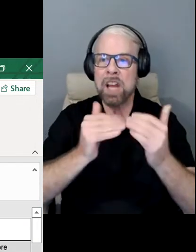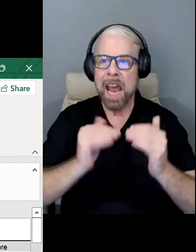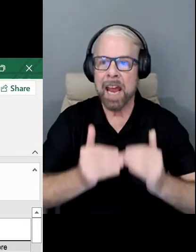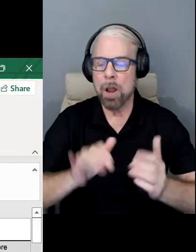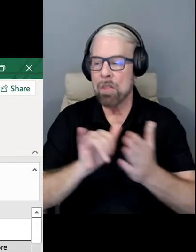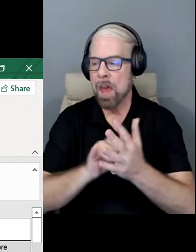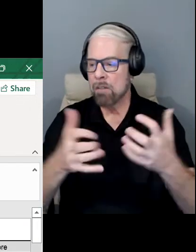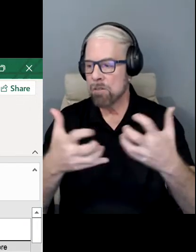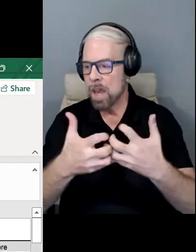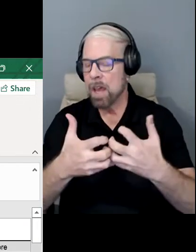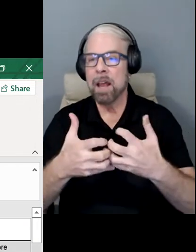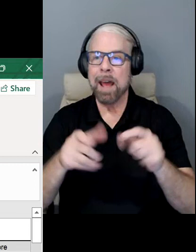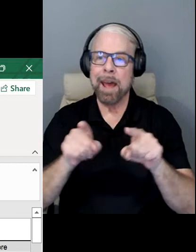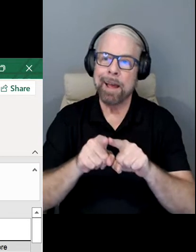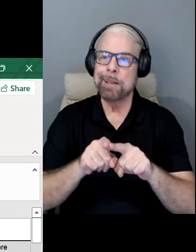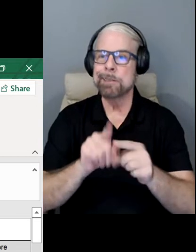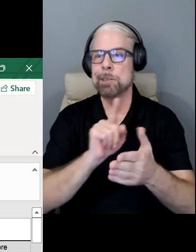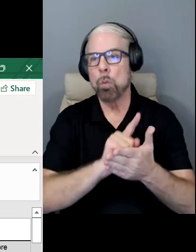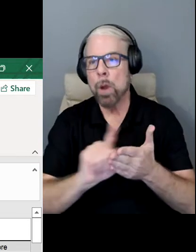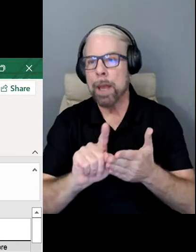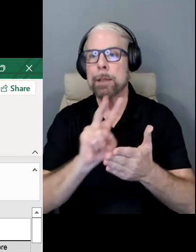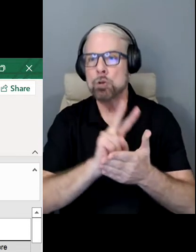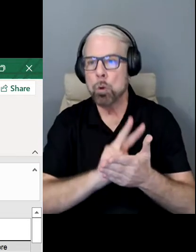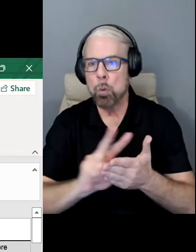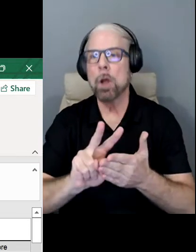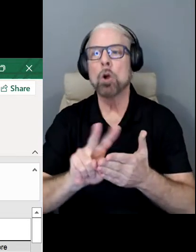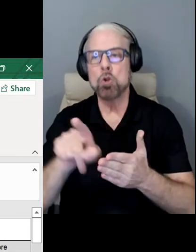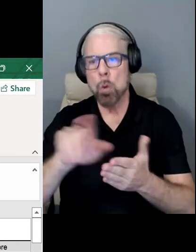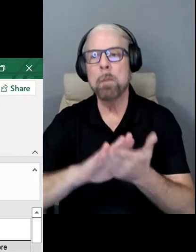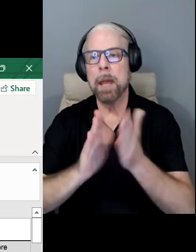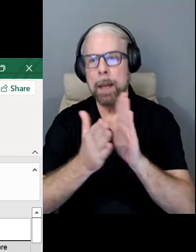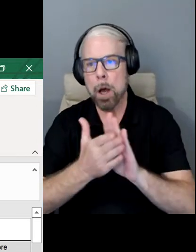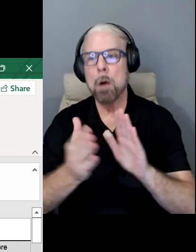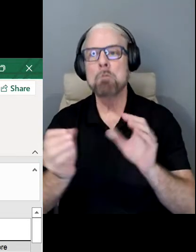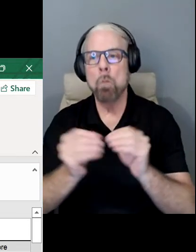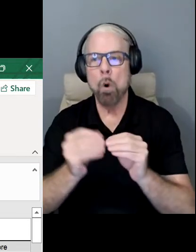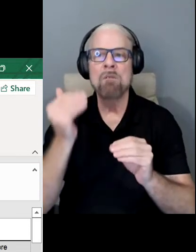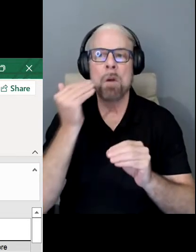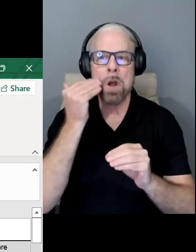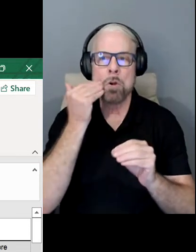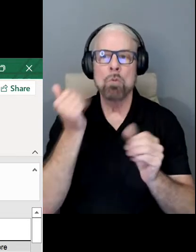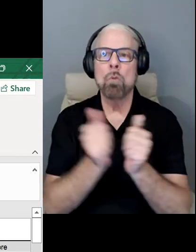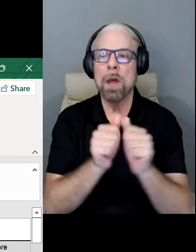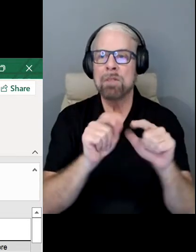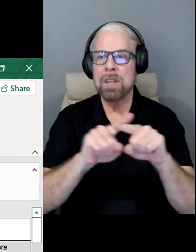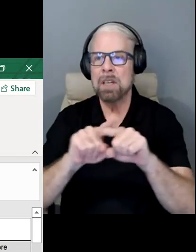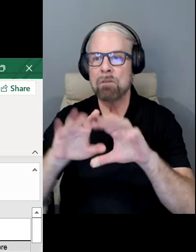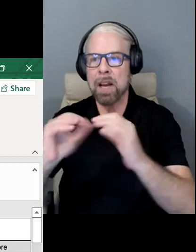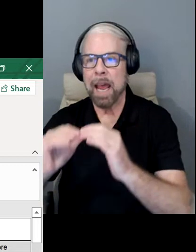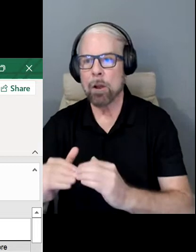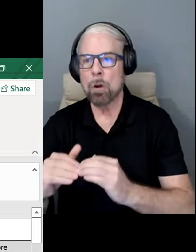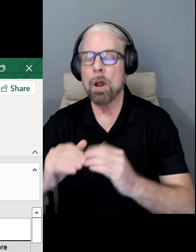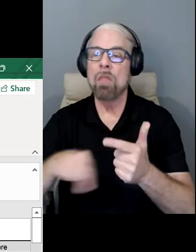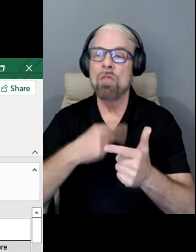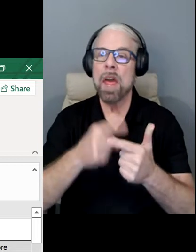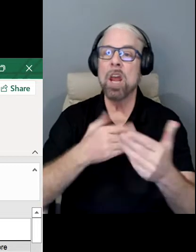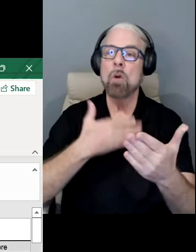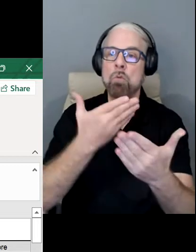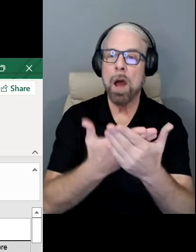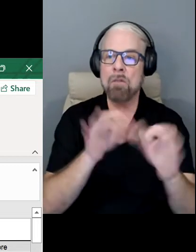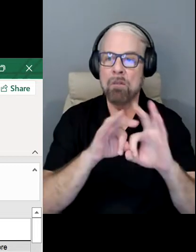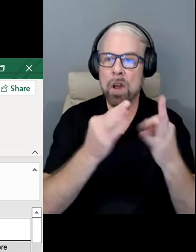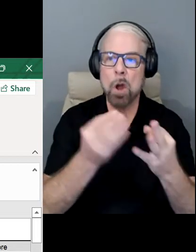week goes on or the 2 weeks go on, you'll get pretty familiar with those categories. So he arrived at the family's home